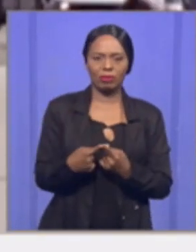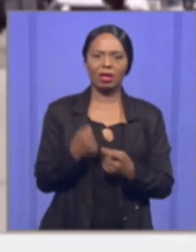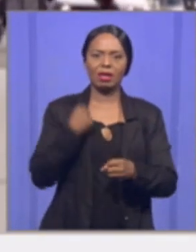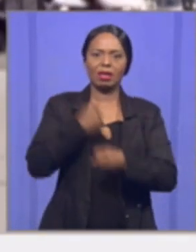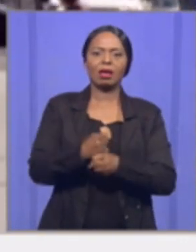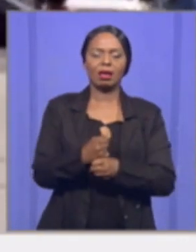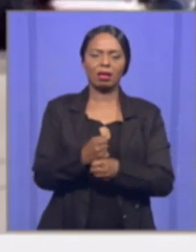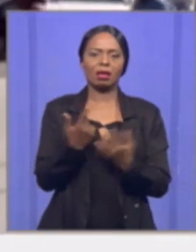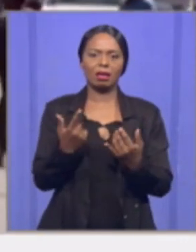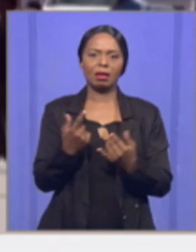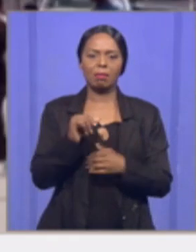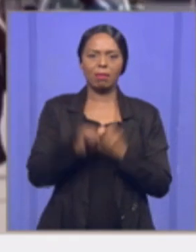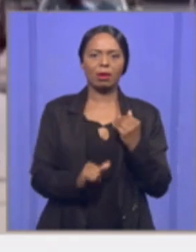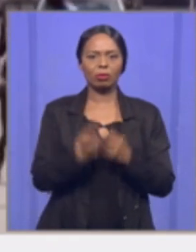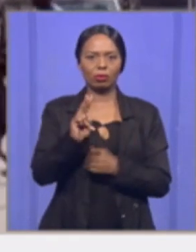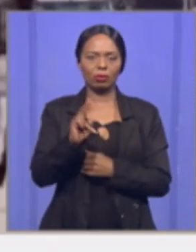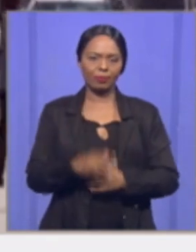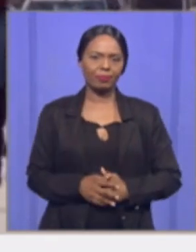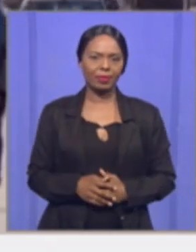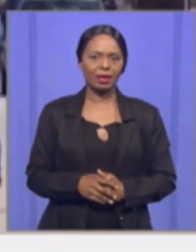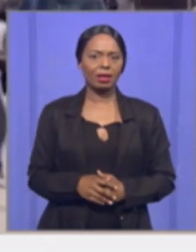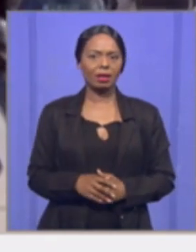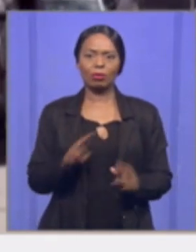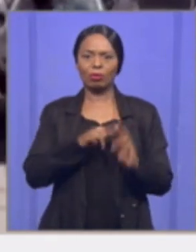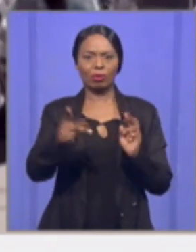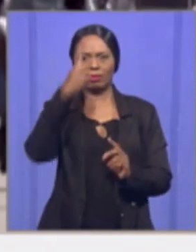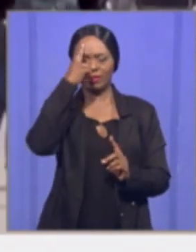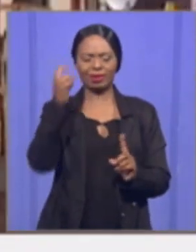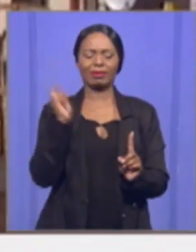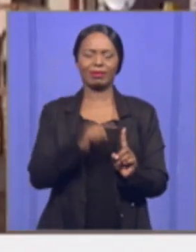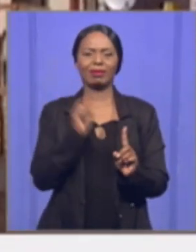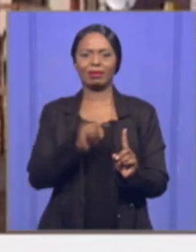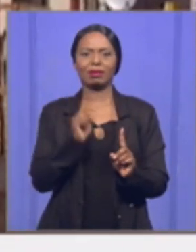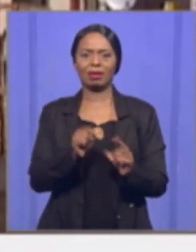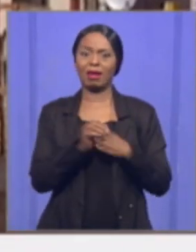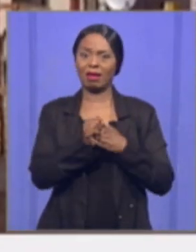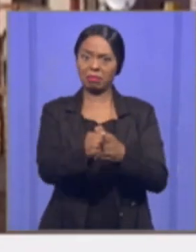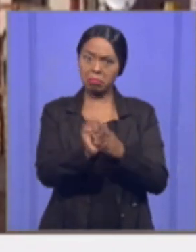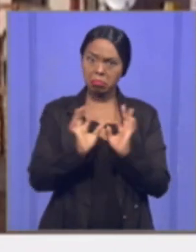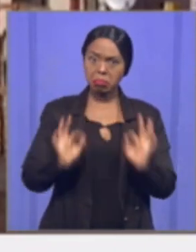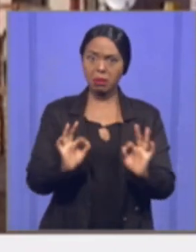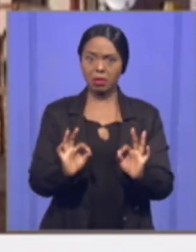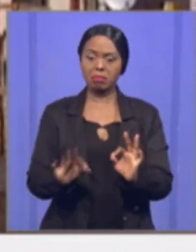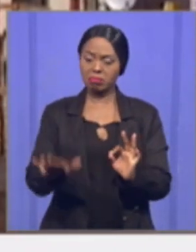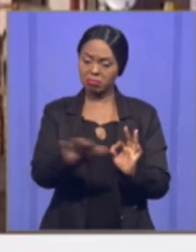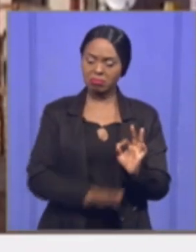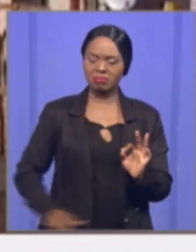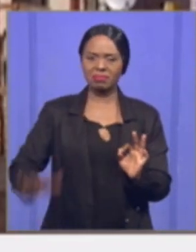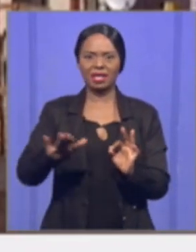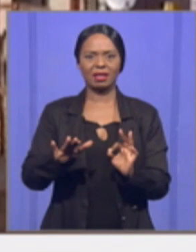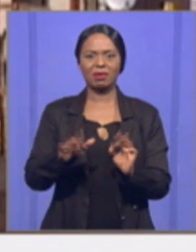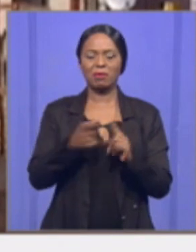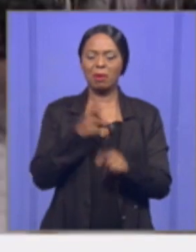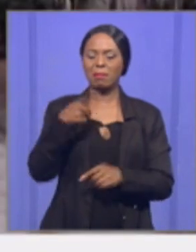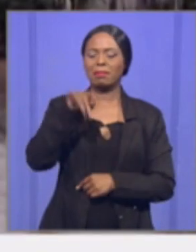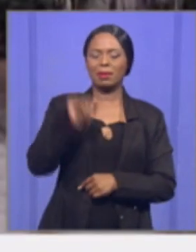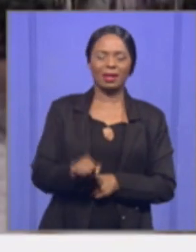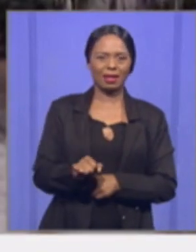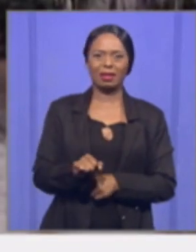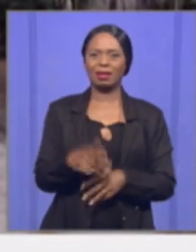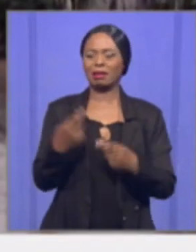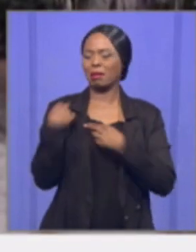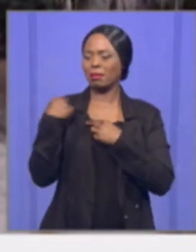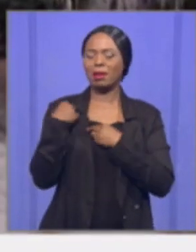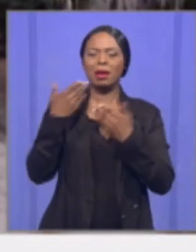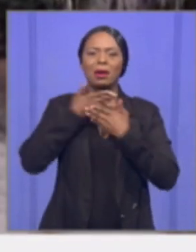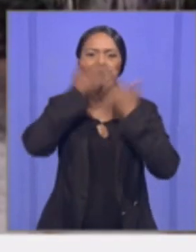year, 2 months. They don't believe that there is leadership in Beaufort West from the PA with the